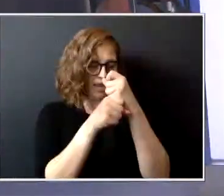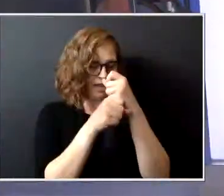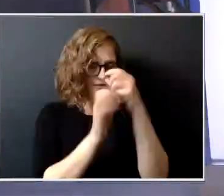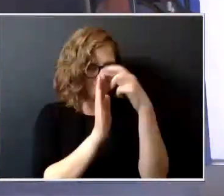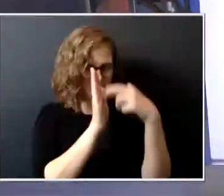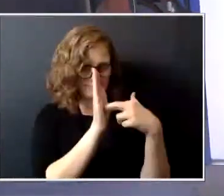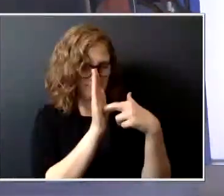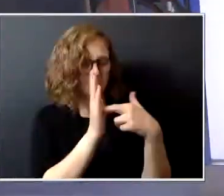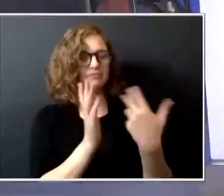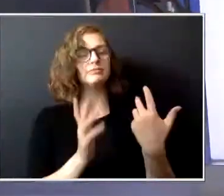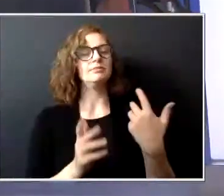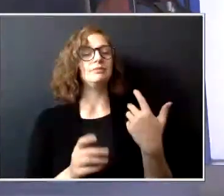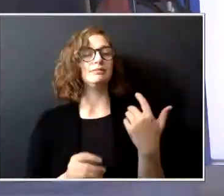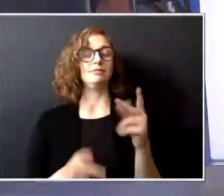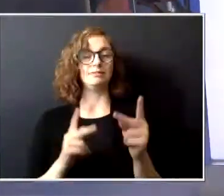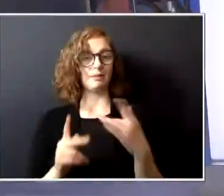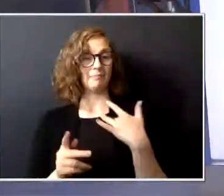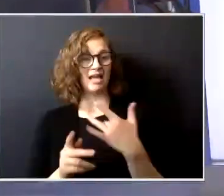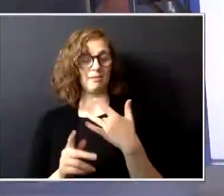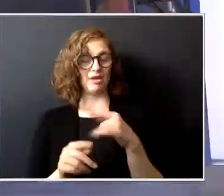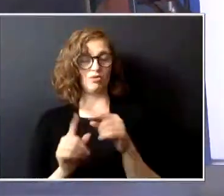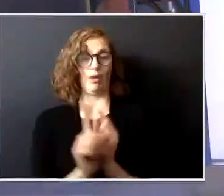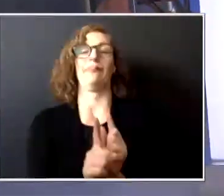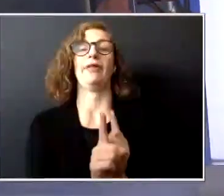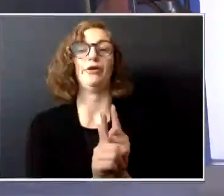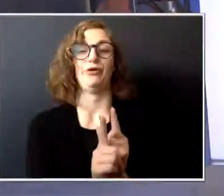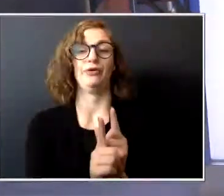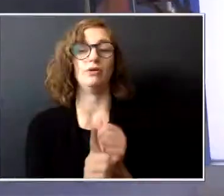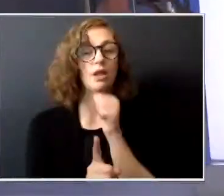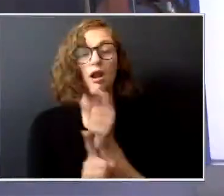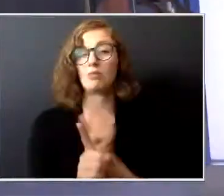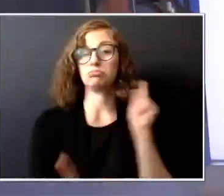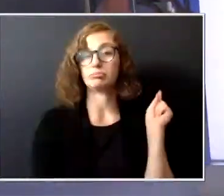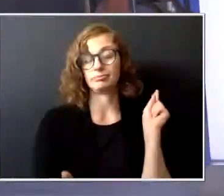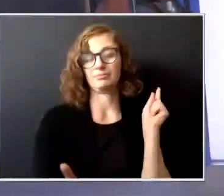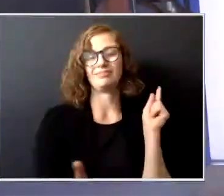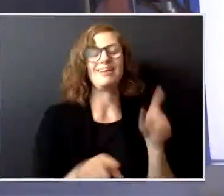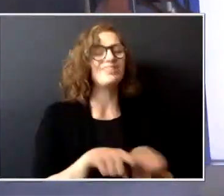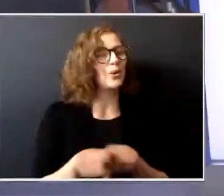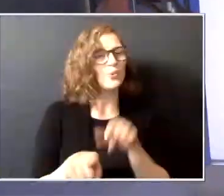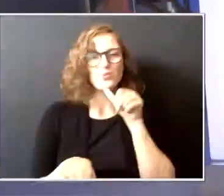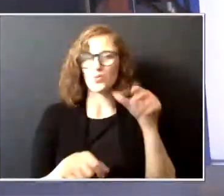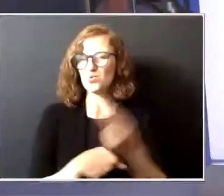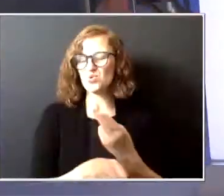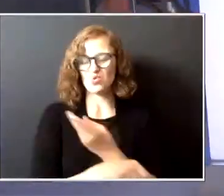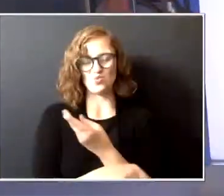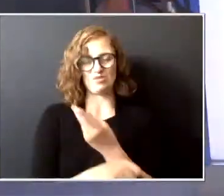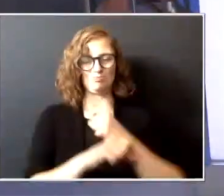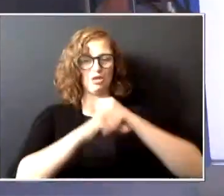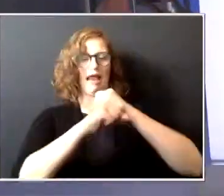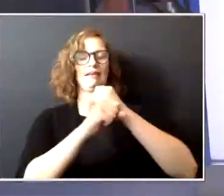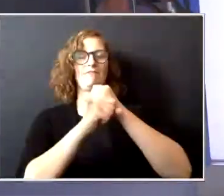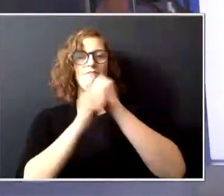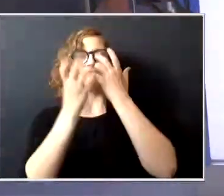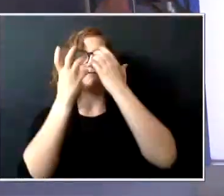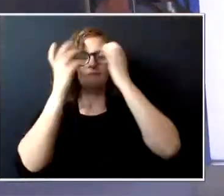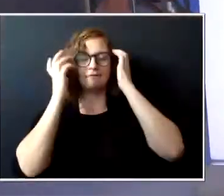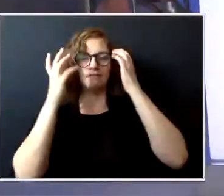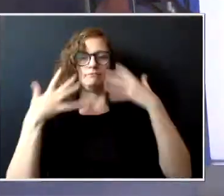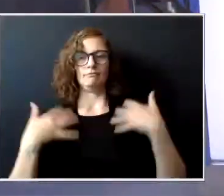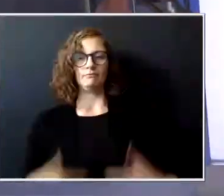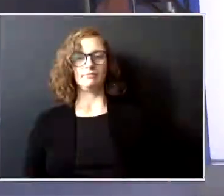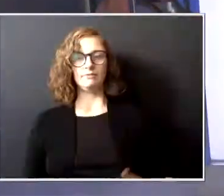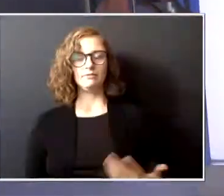equipment. Correct. So we increase the risk of danger just by doing it. Now, is it fun? So I can't tell you how